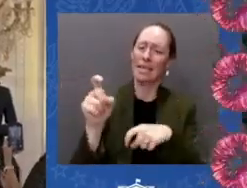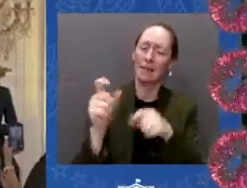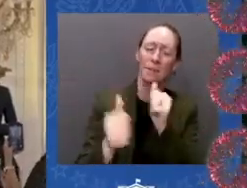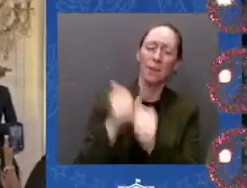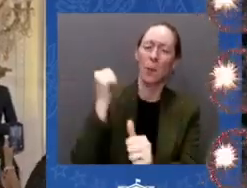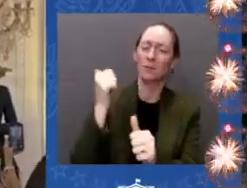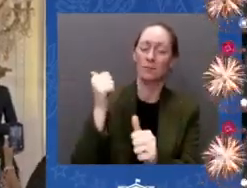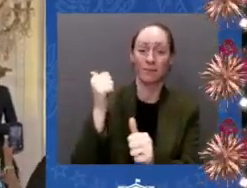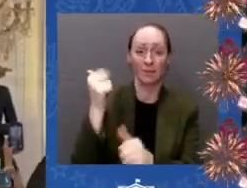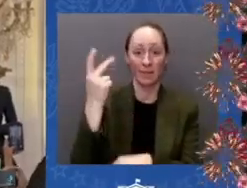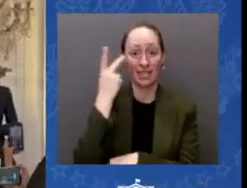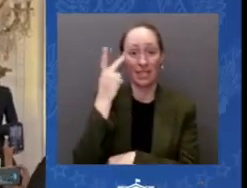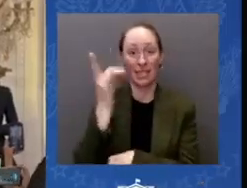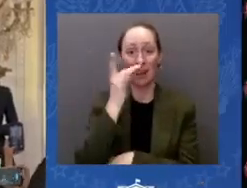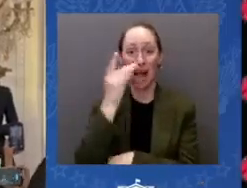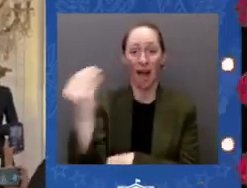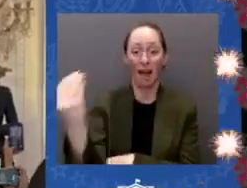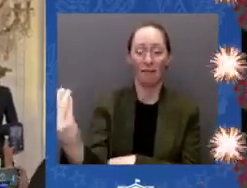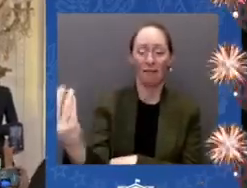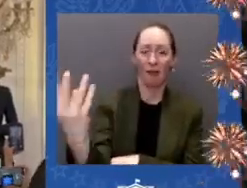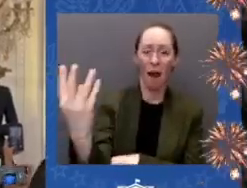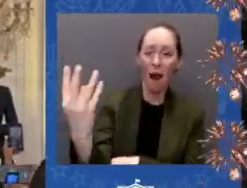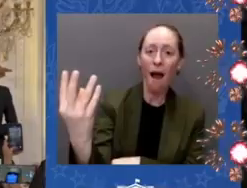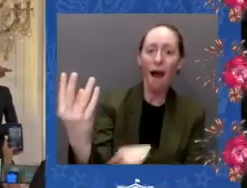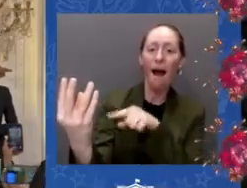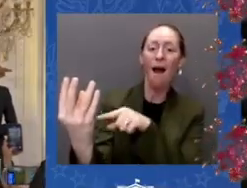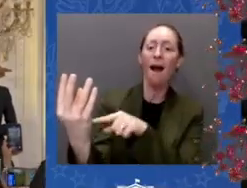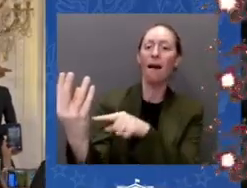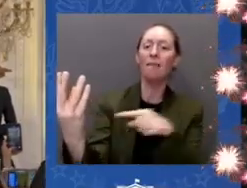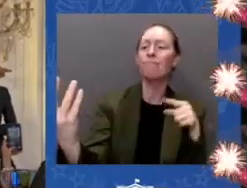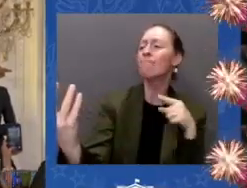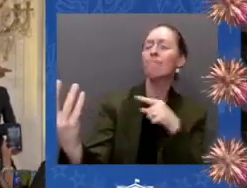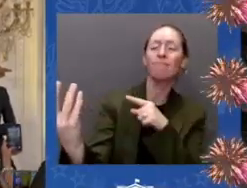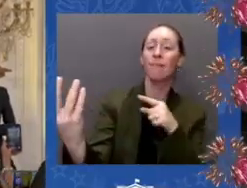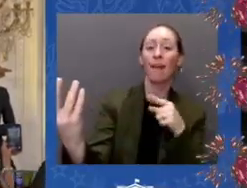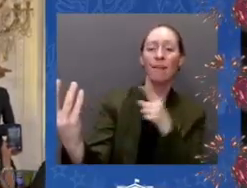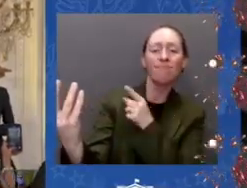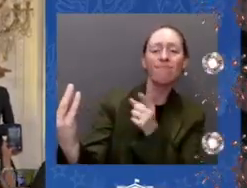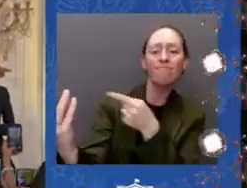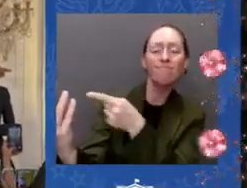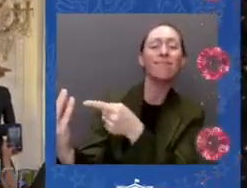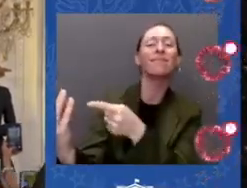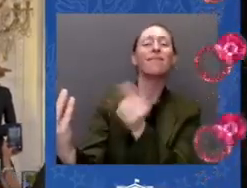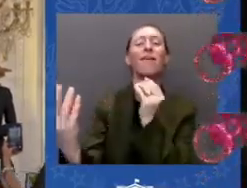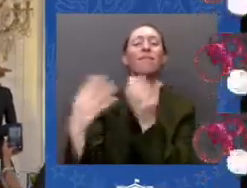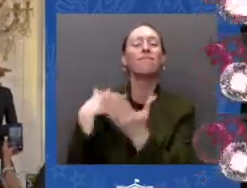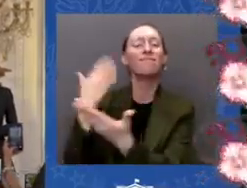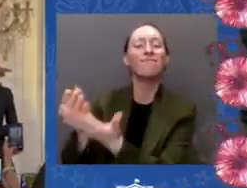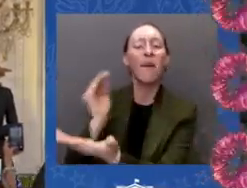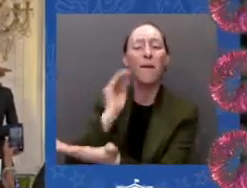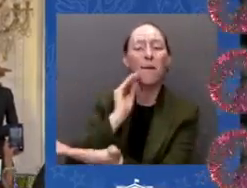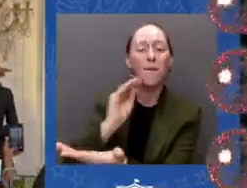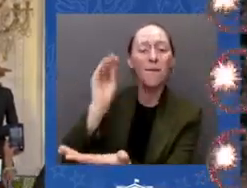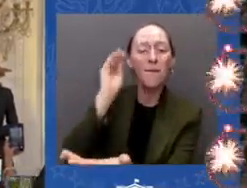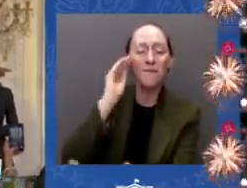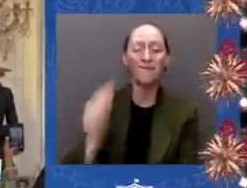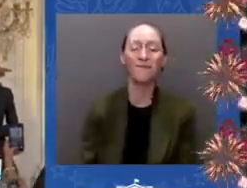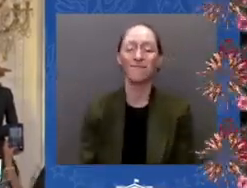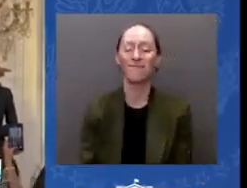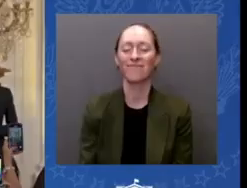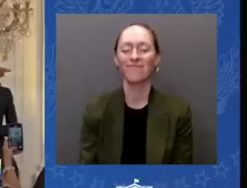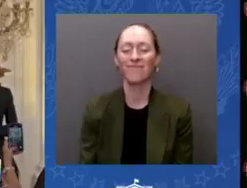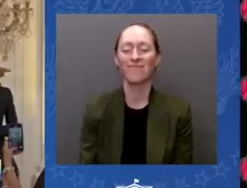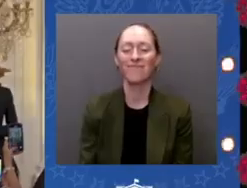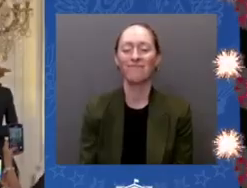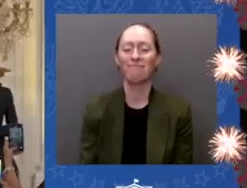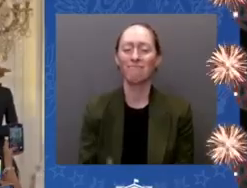are made with love. That the most rewarding gifts are those we give to others. And